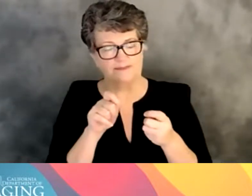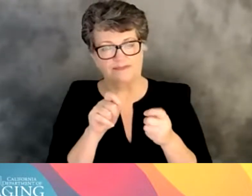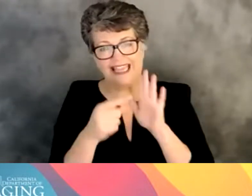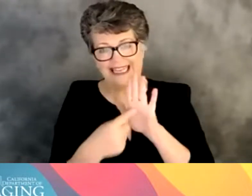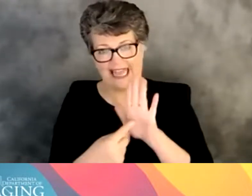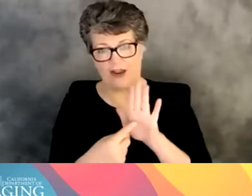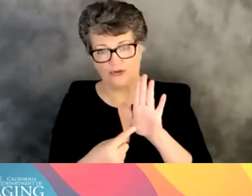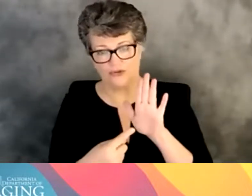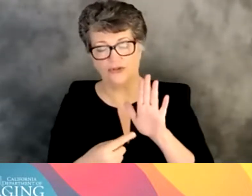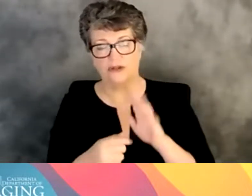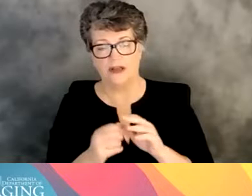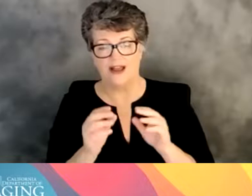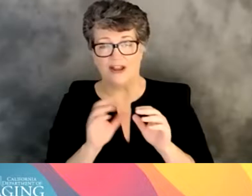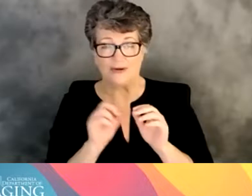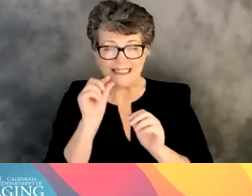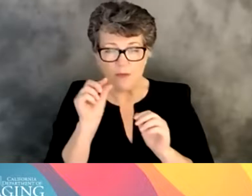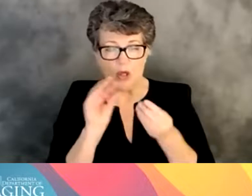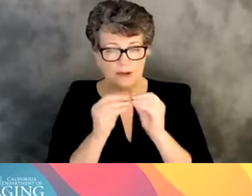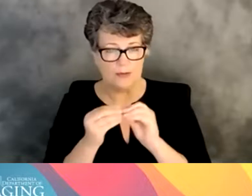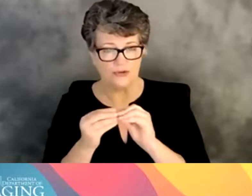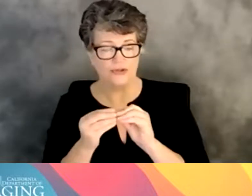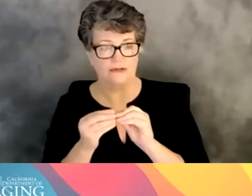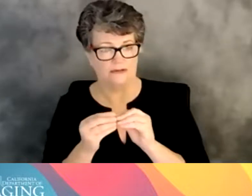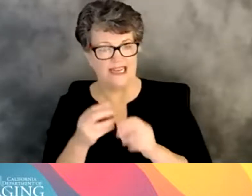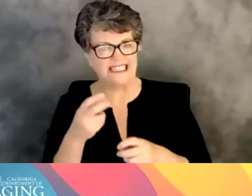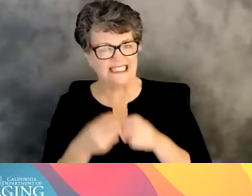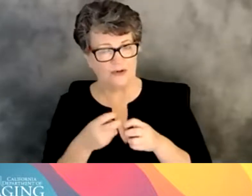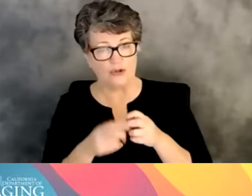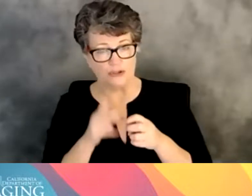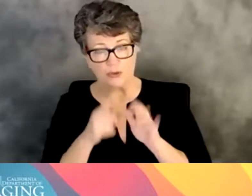indicators, you get into very small numbers, and it's hard to really